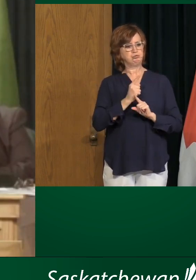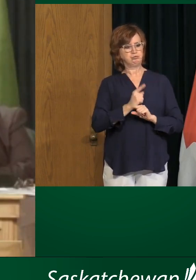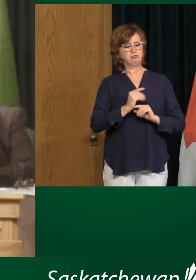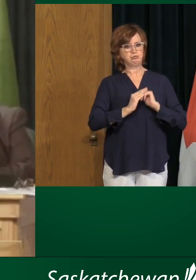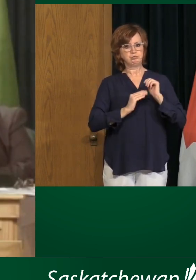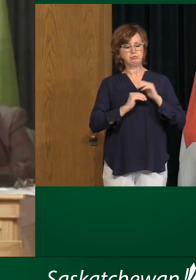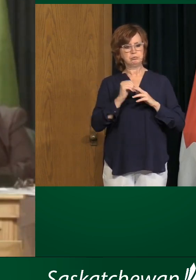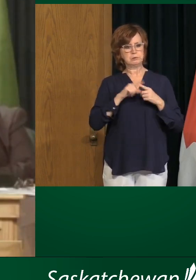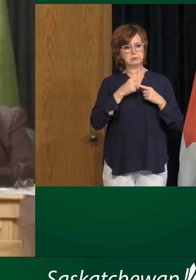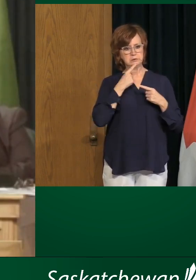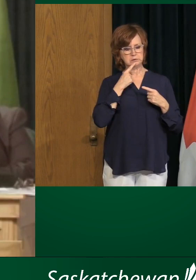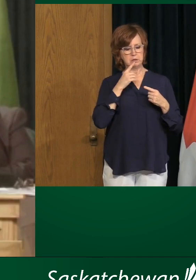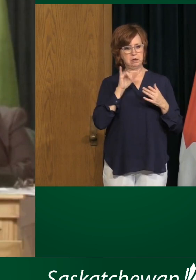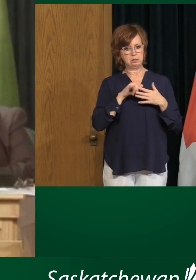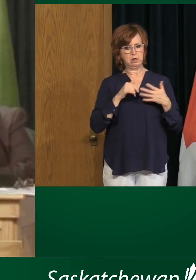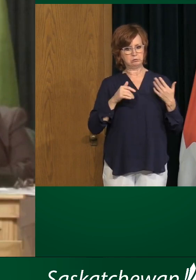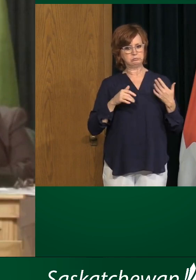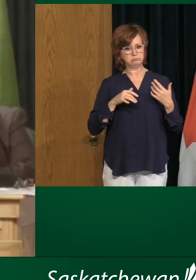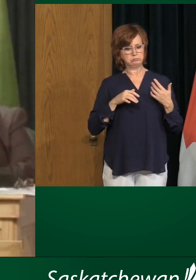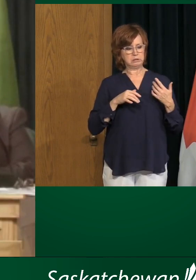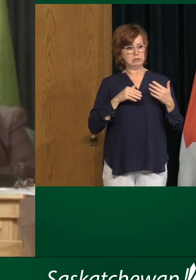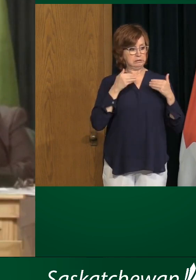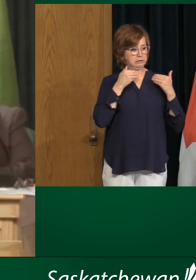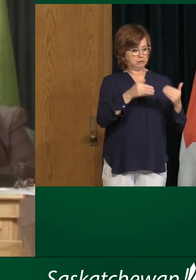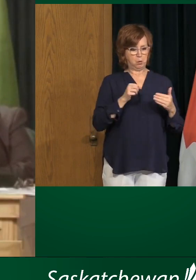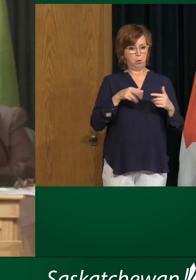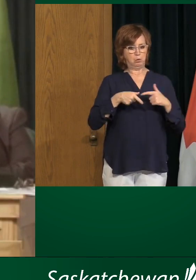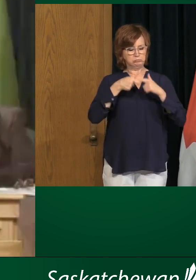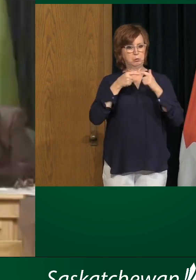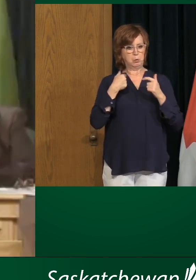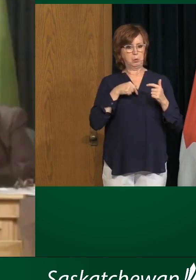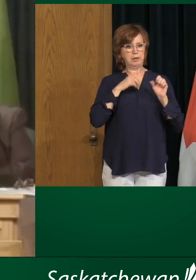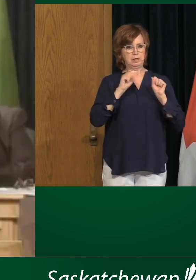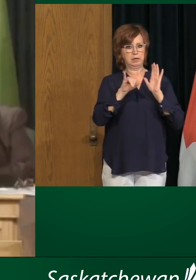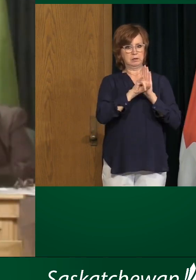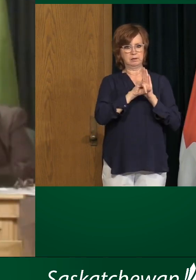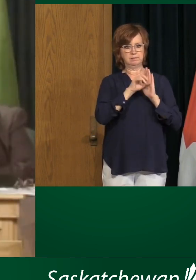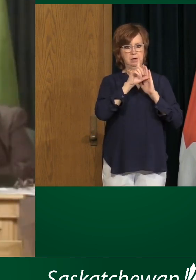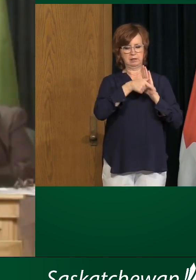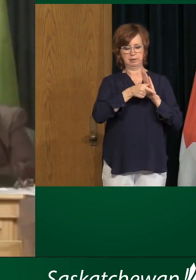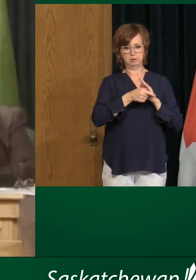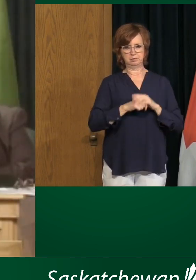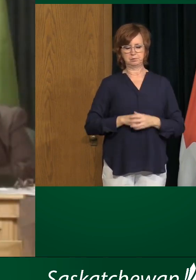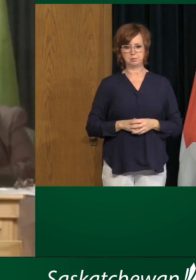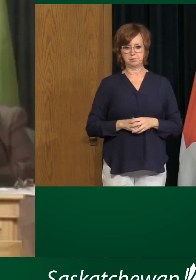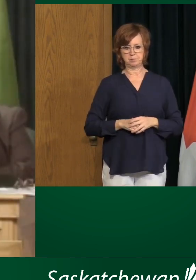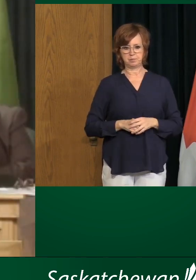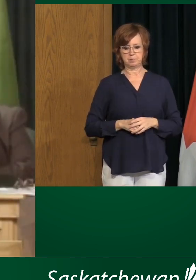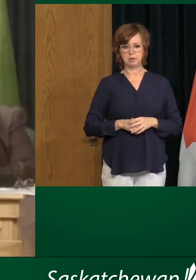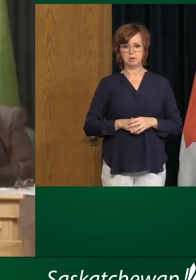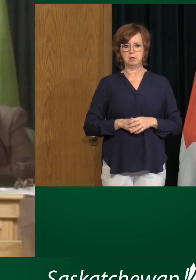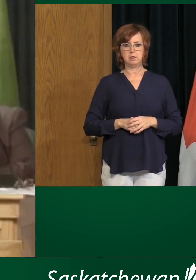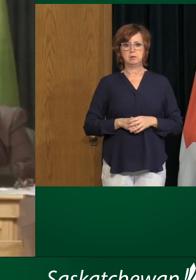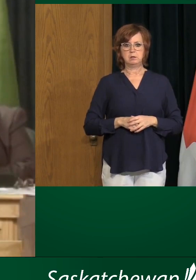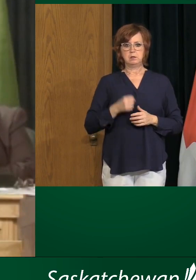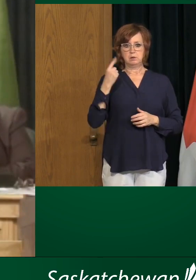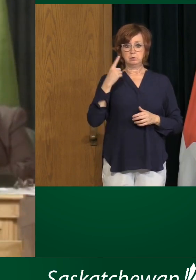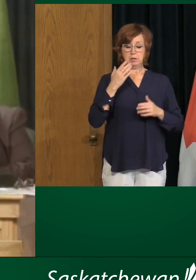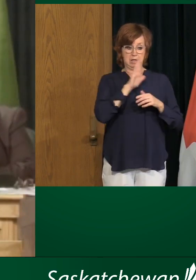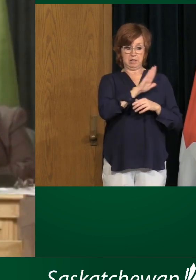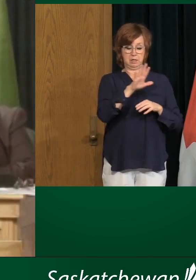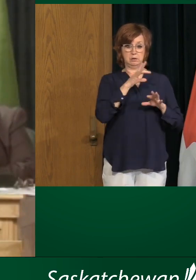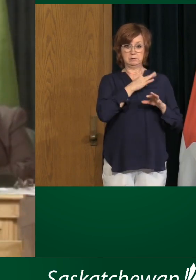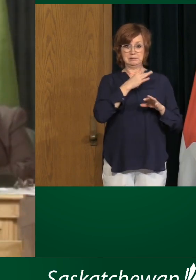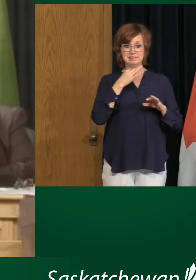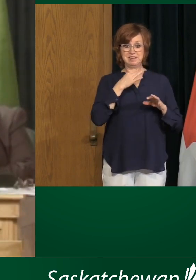in outbreak mode, but lots of work going on to help control it both locally. And as I said, with staff coming back to the facility now because they've